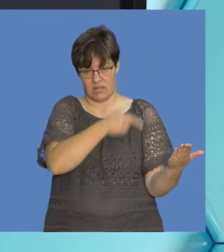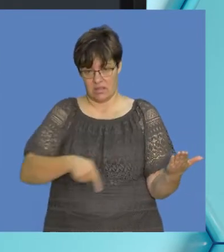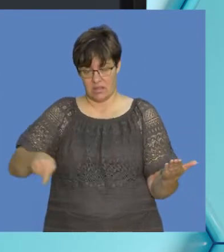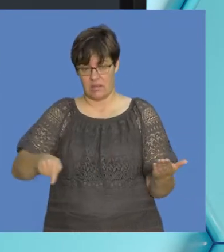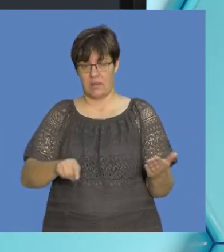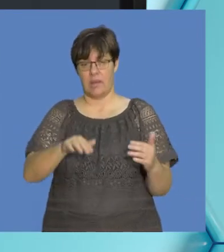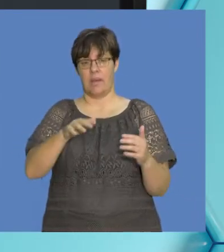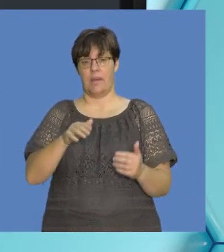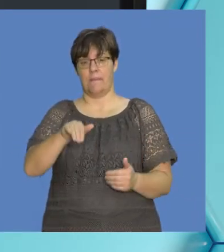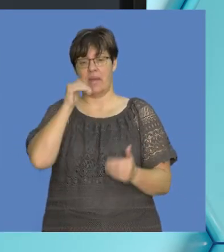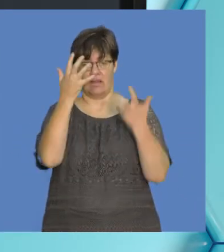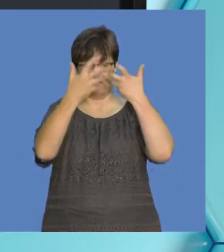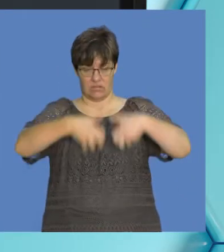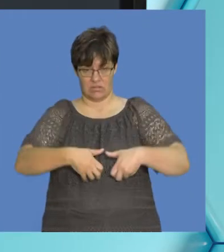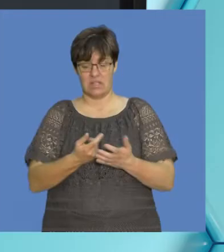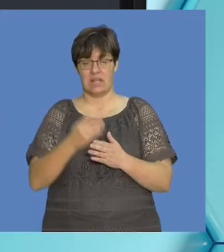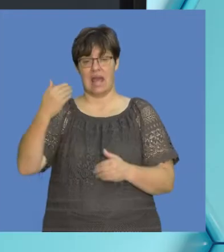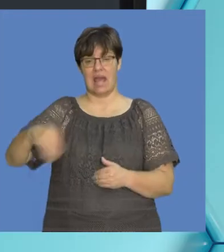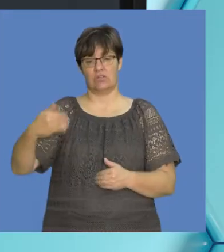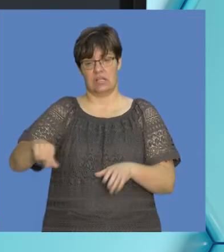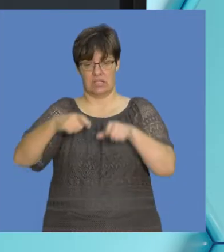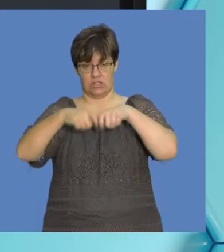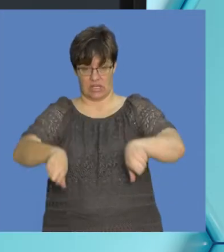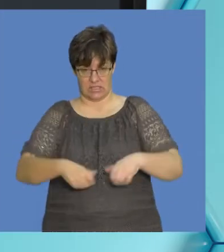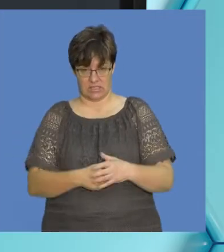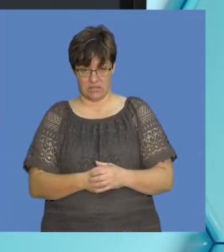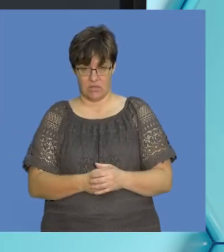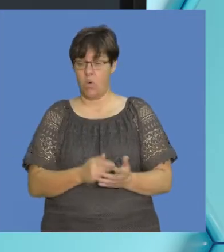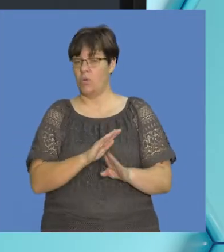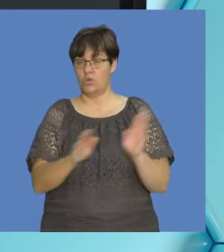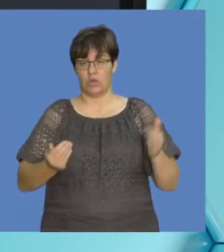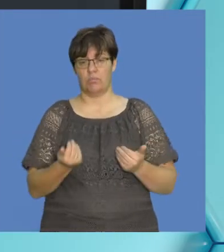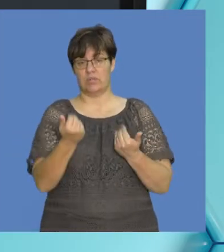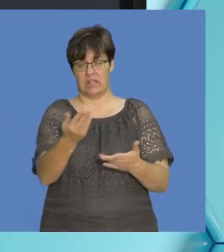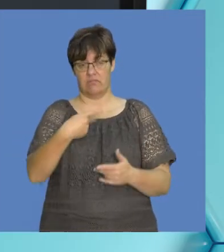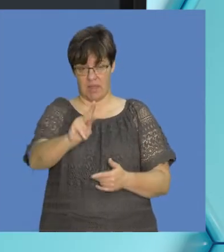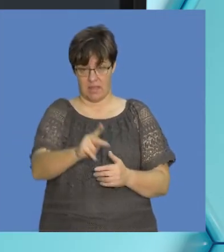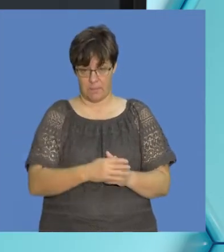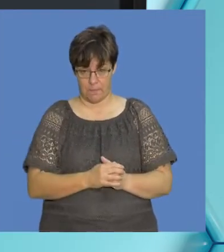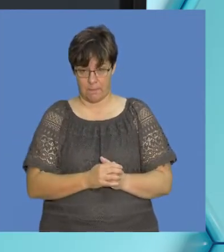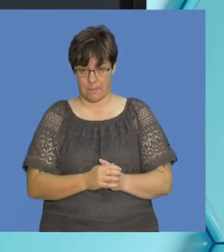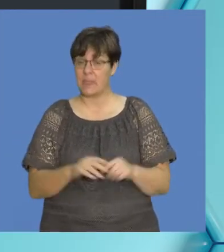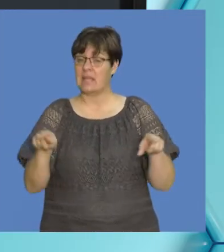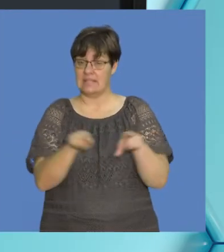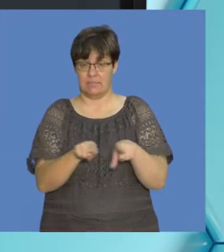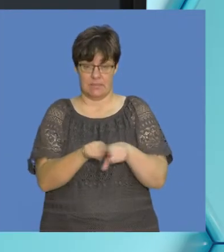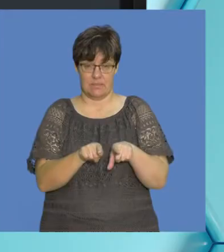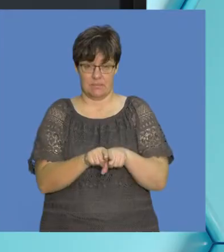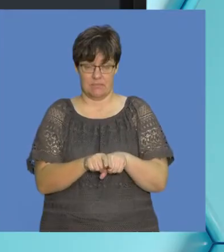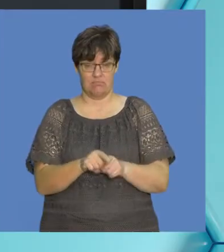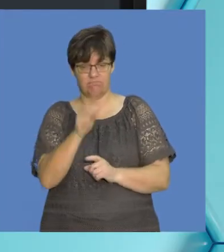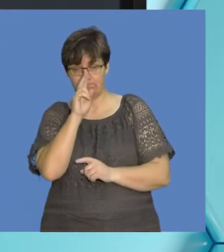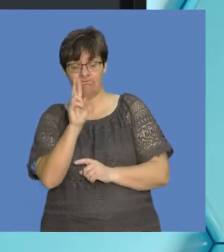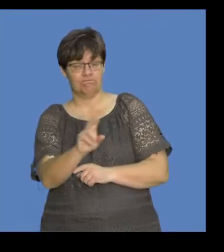bank reconciliation statement as outstanding checks or checks not presented for payment. By the same token, also